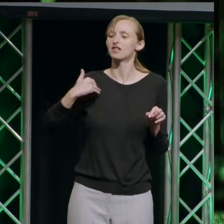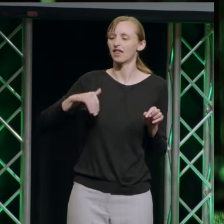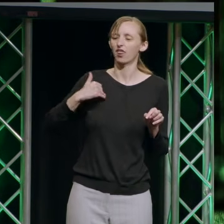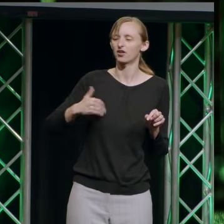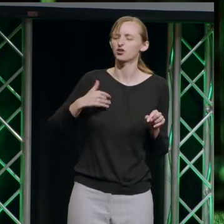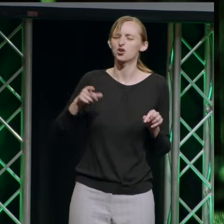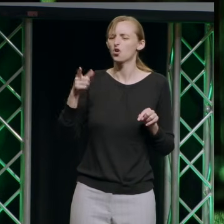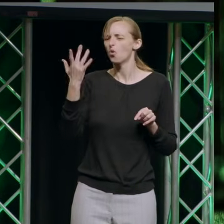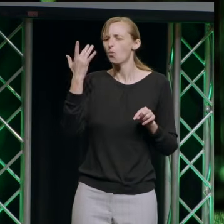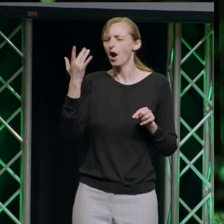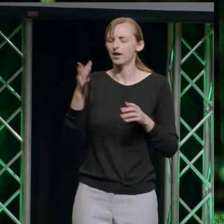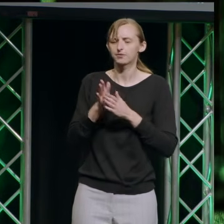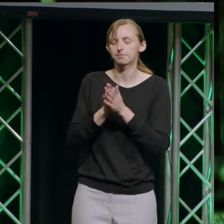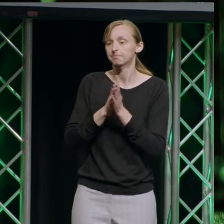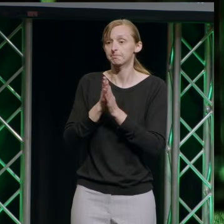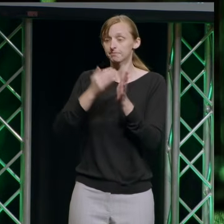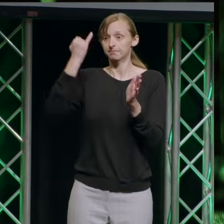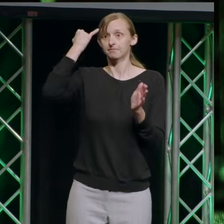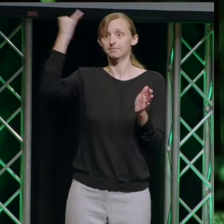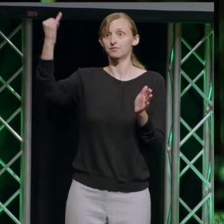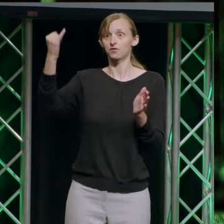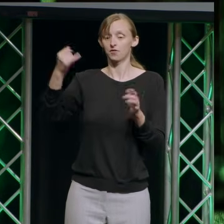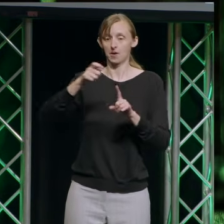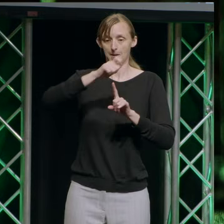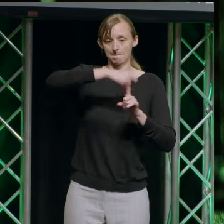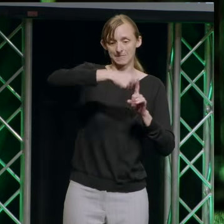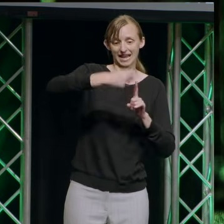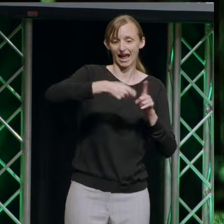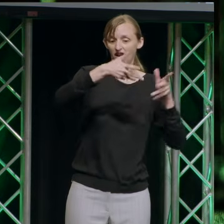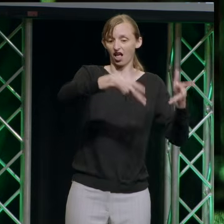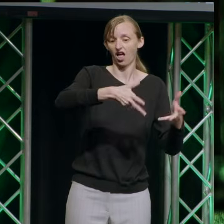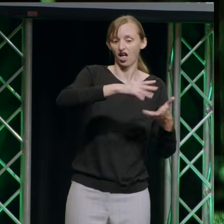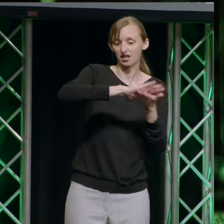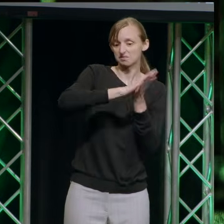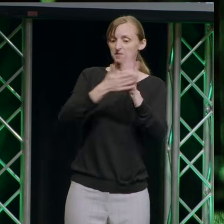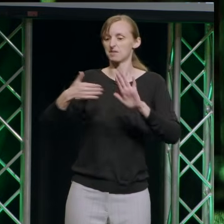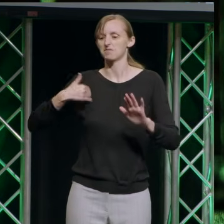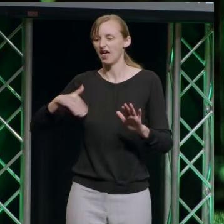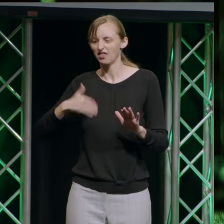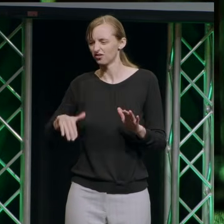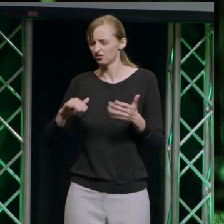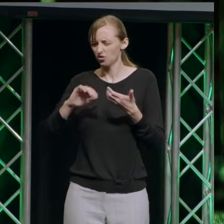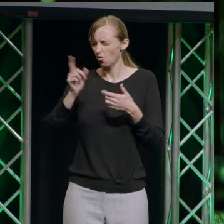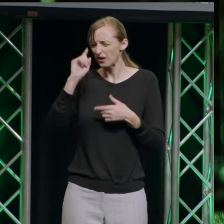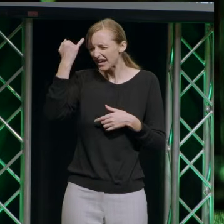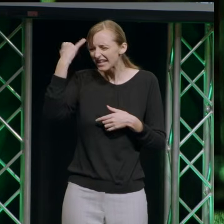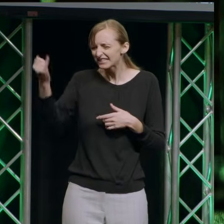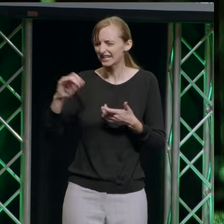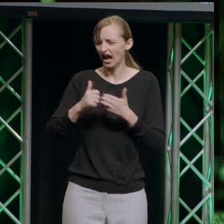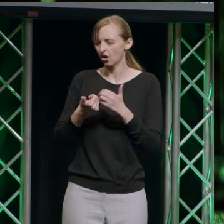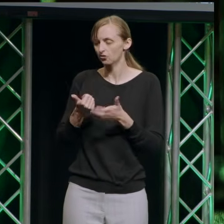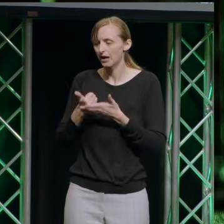inspiration around banana leather? Where did that inspiration come from? And how did you inspire your team as well? Yeah, so I